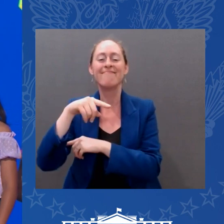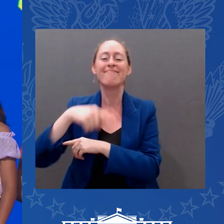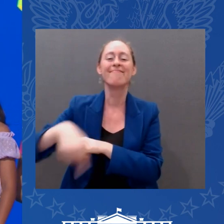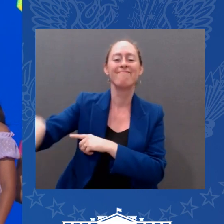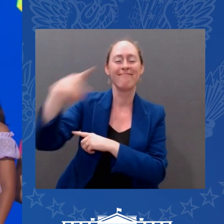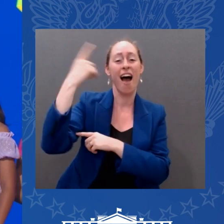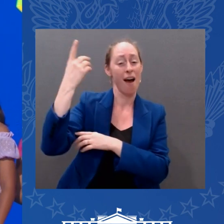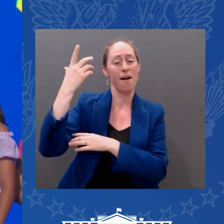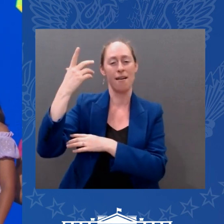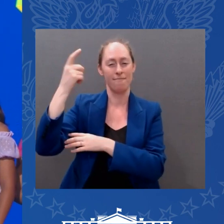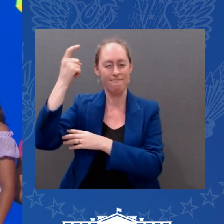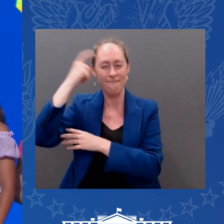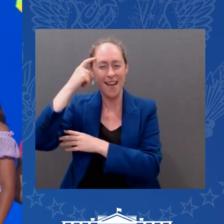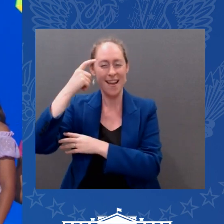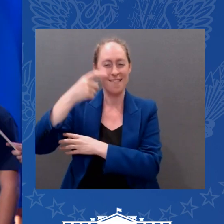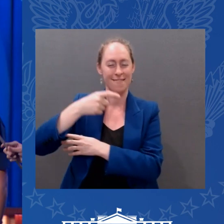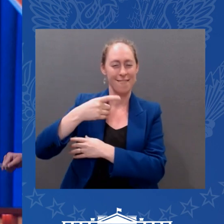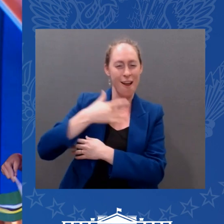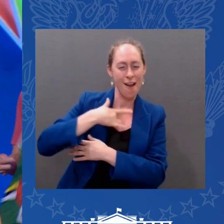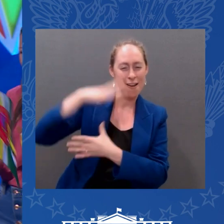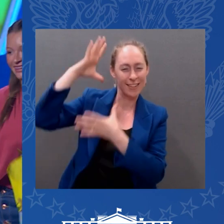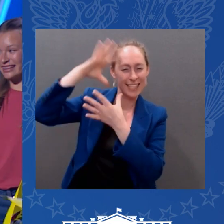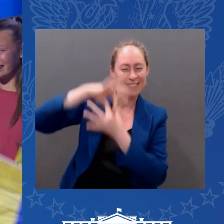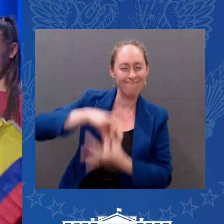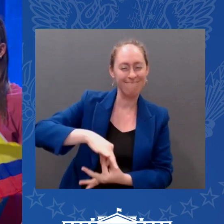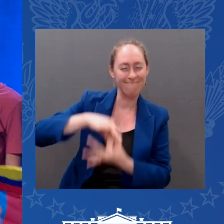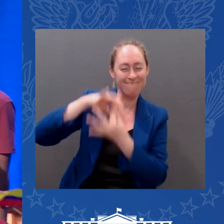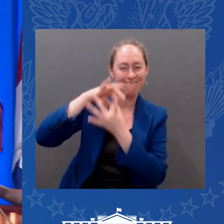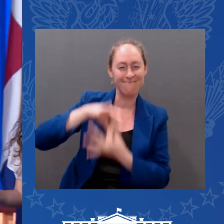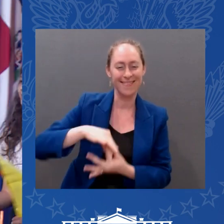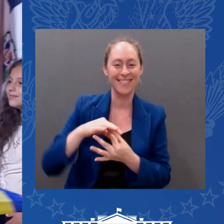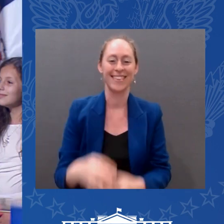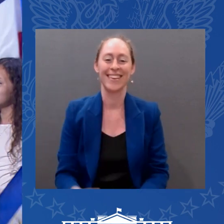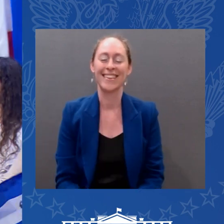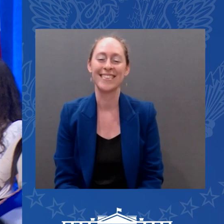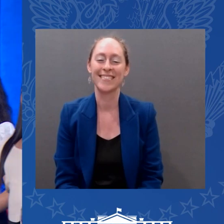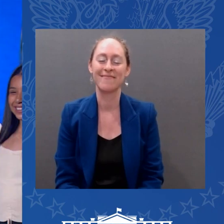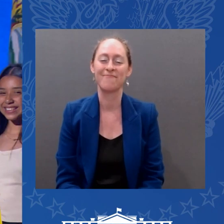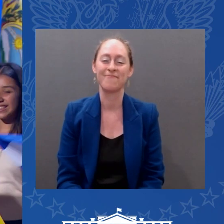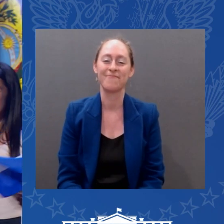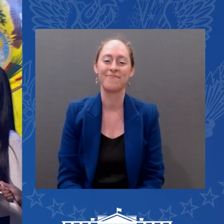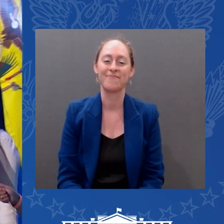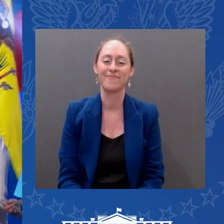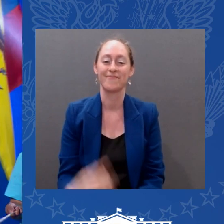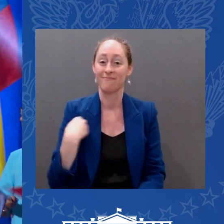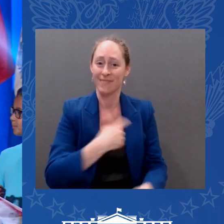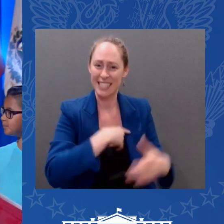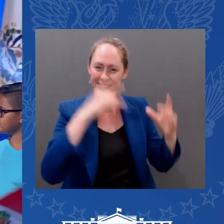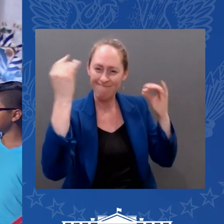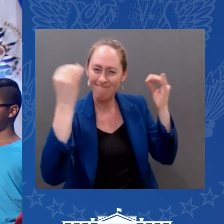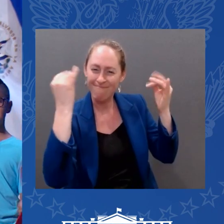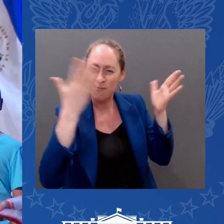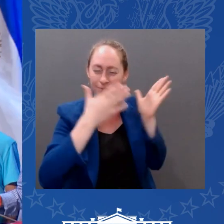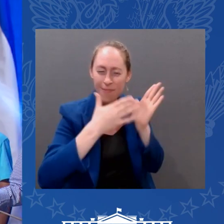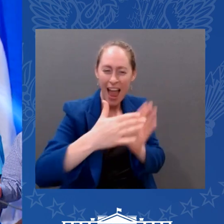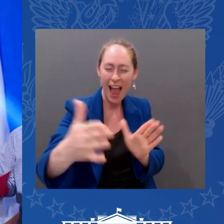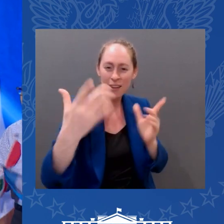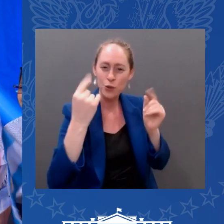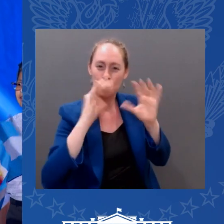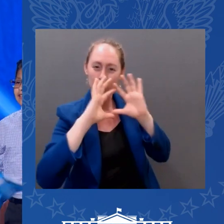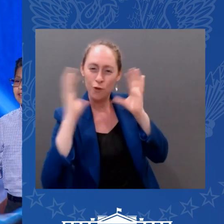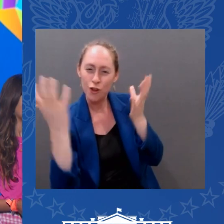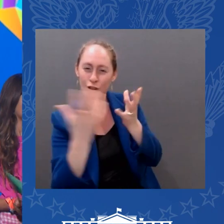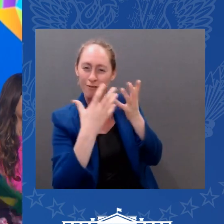a world that we want to share, not just in our hemisphere, or our countries, or our cities, but for these angels,